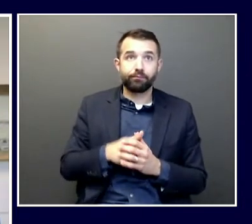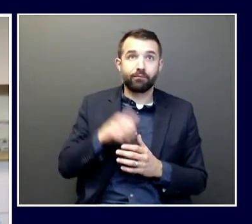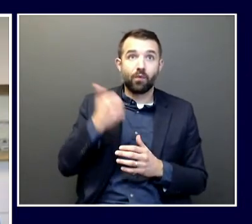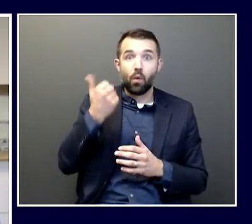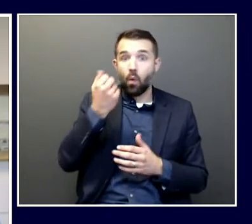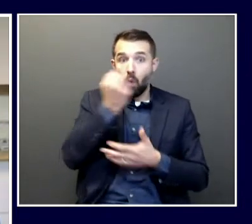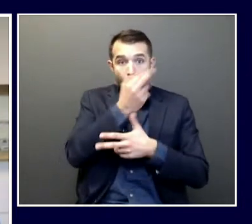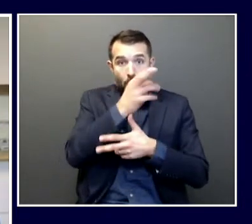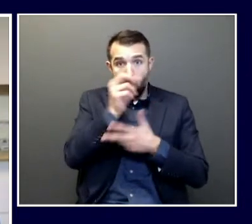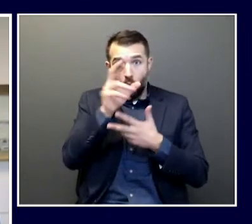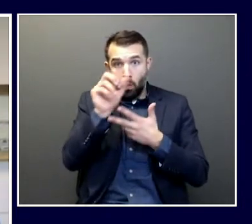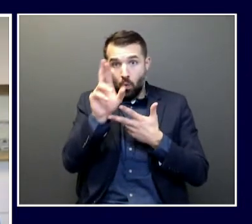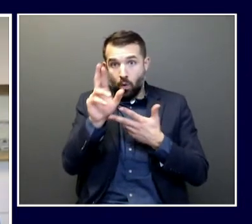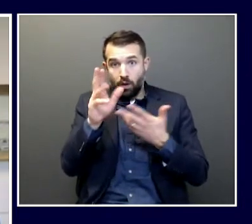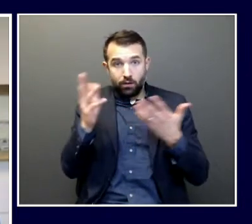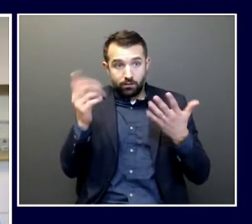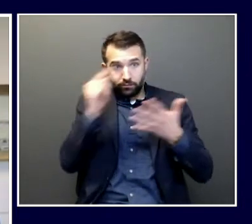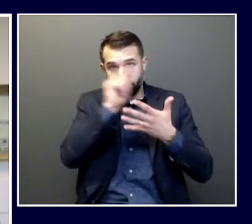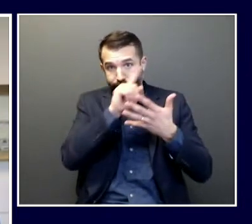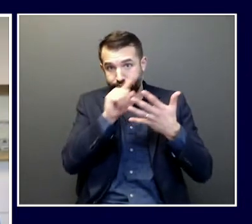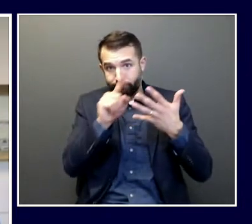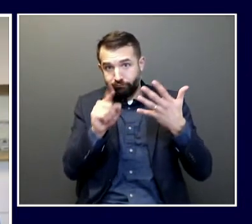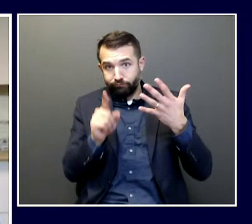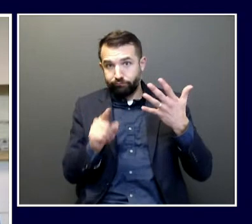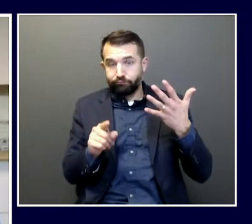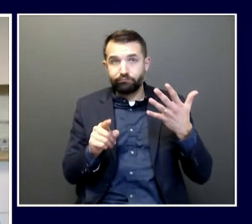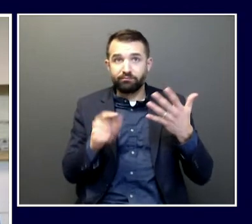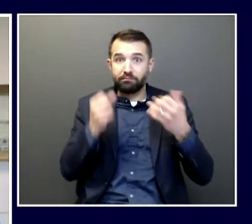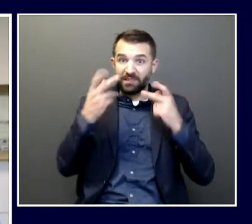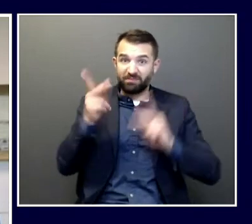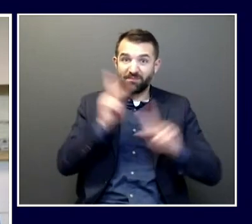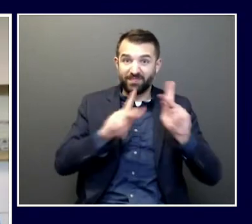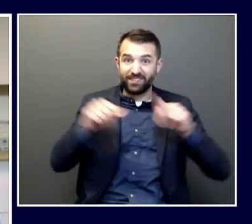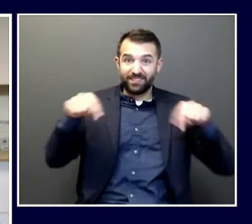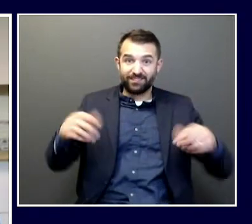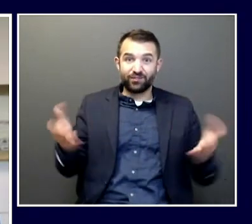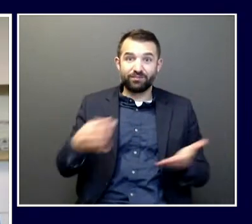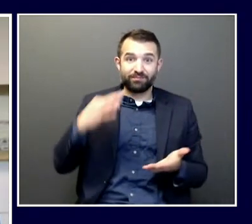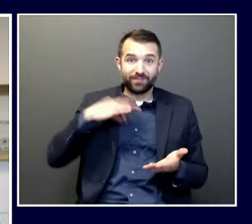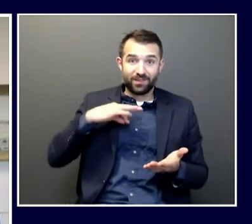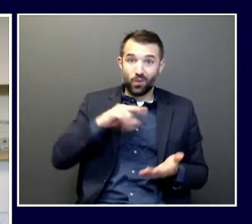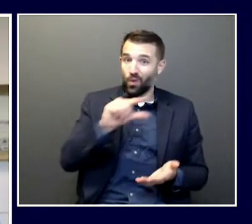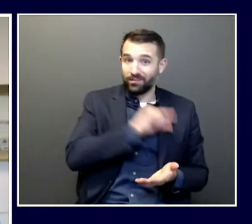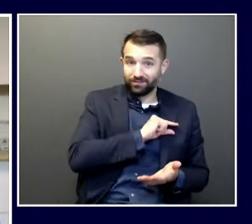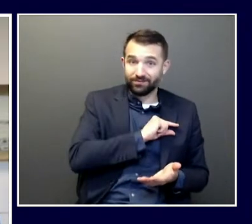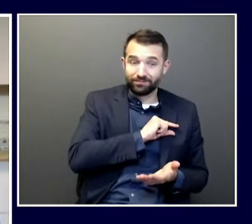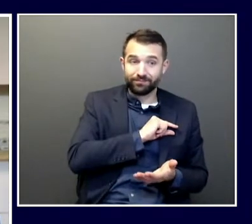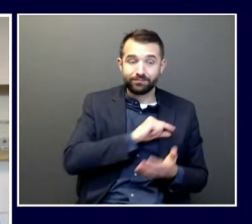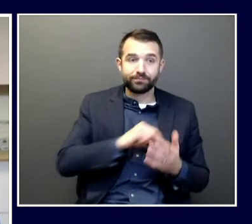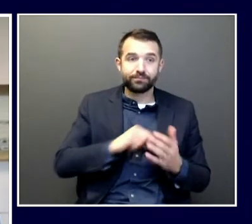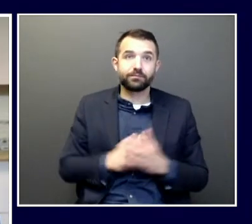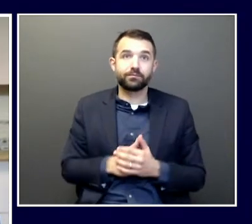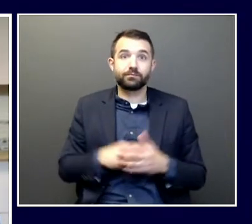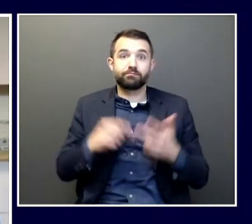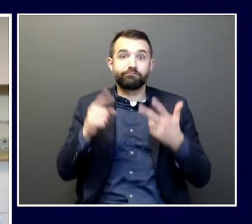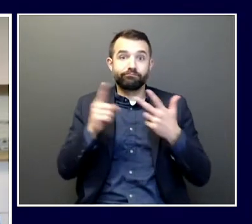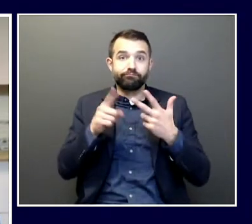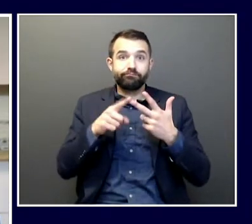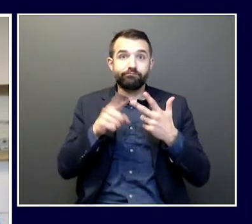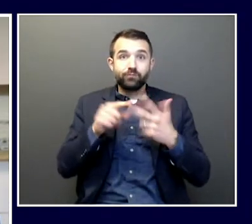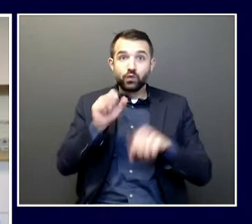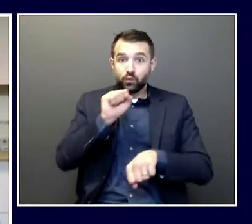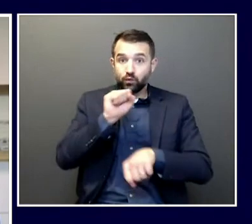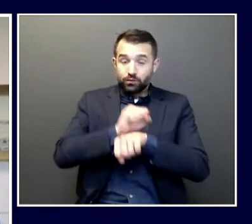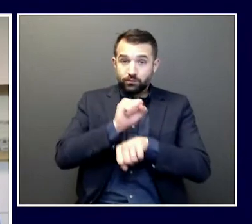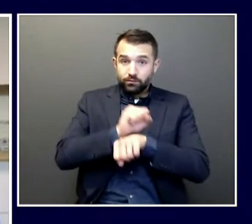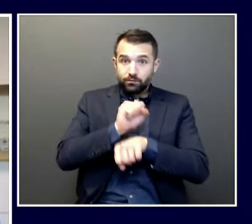is a lot of folks across the country, a lot of folks in Maine. It also includes folks who or work in settings where they